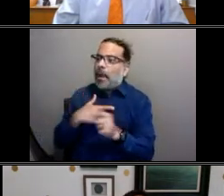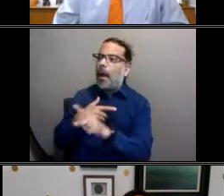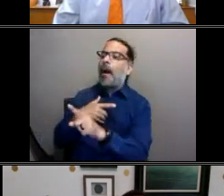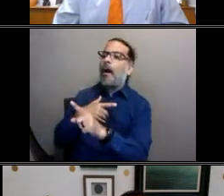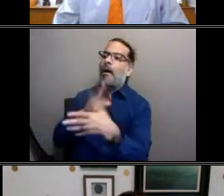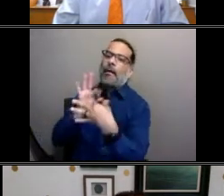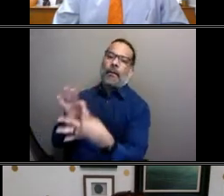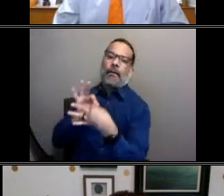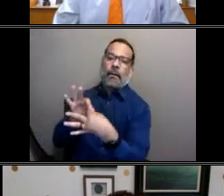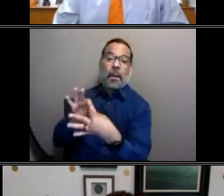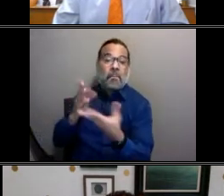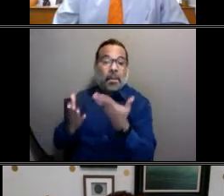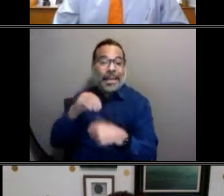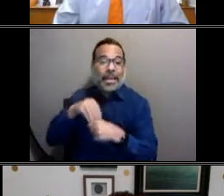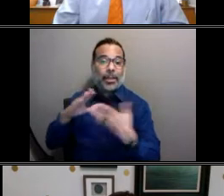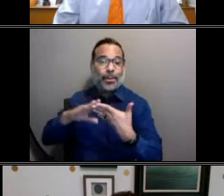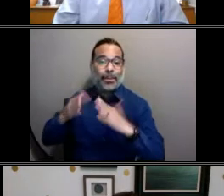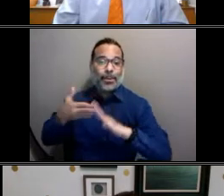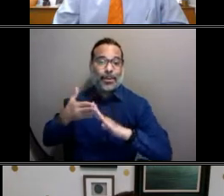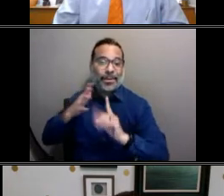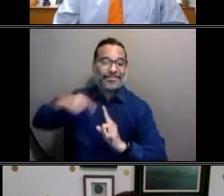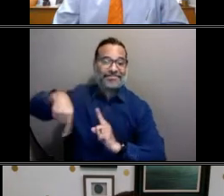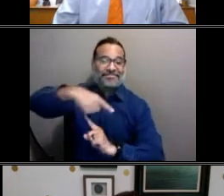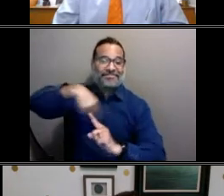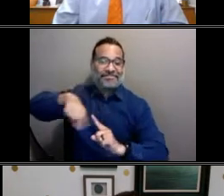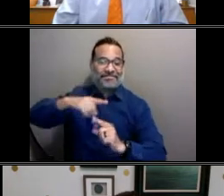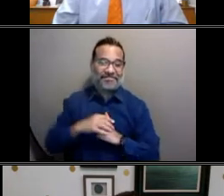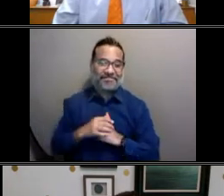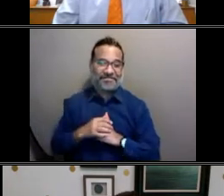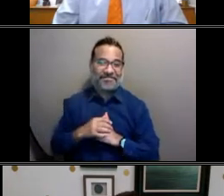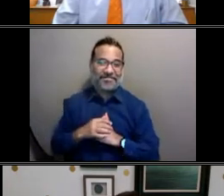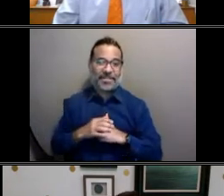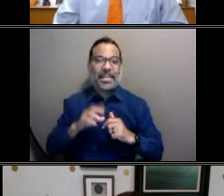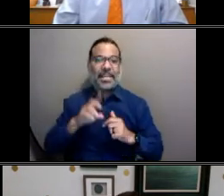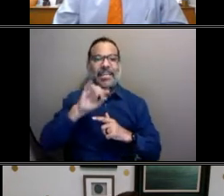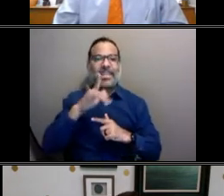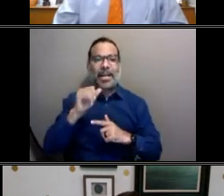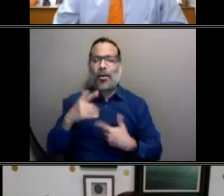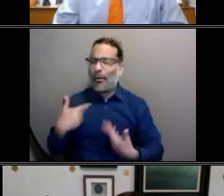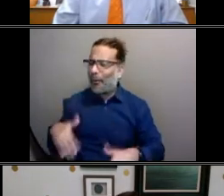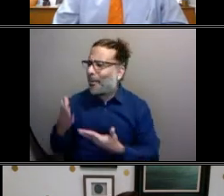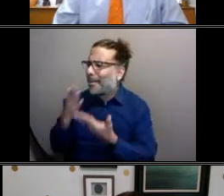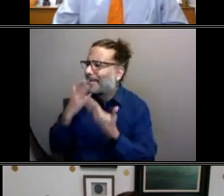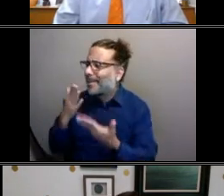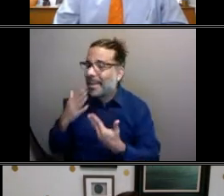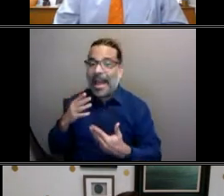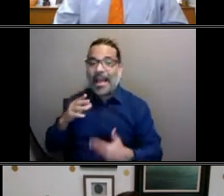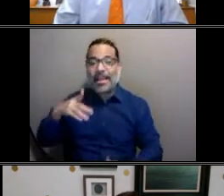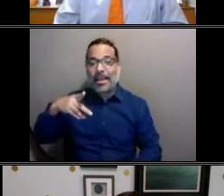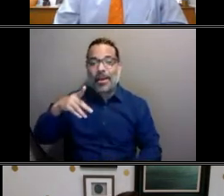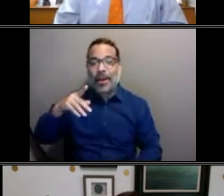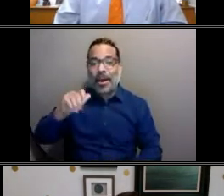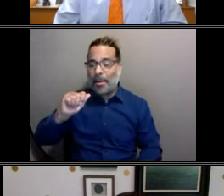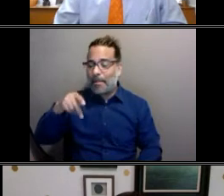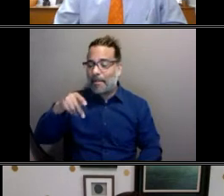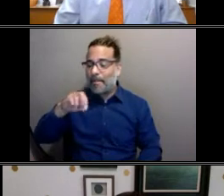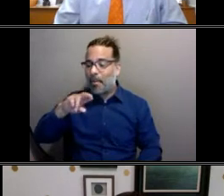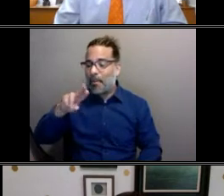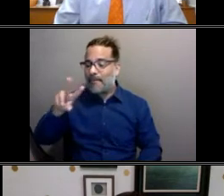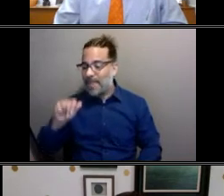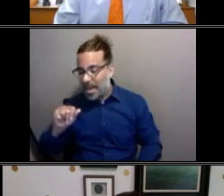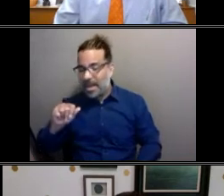us. Thank you so much. I feel like I could say so much, but I think Apoorva and Hale wanted to say some.